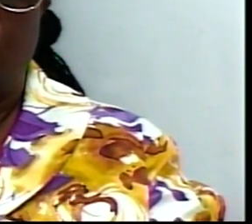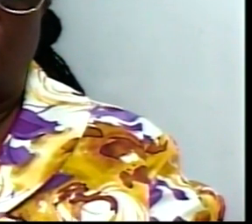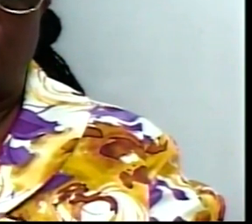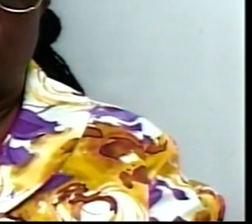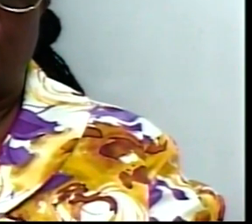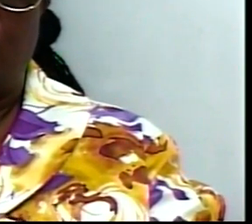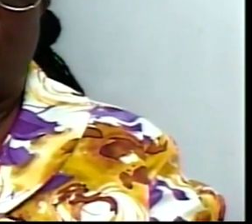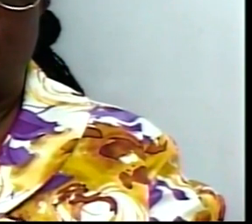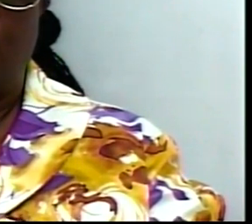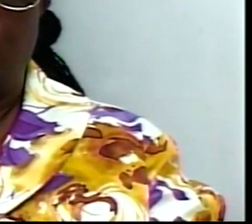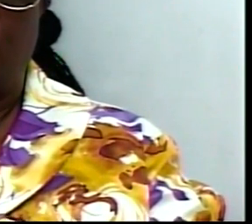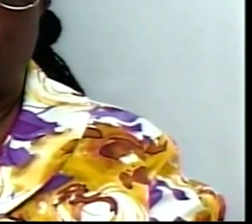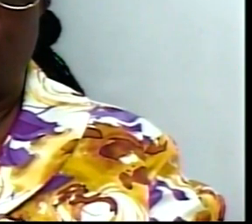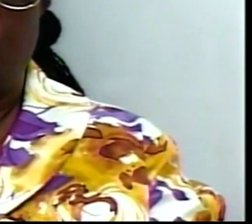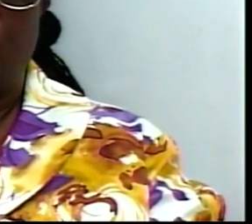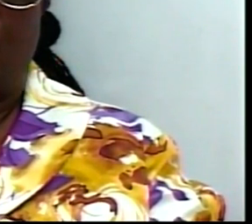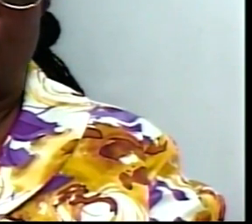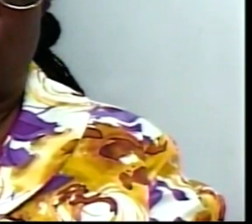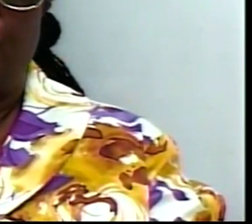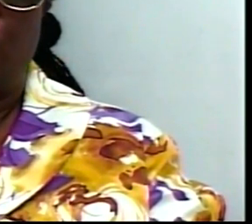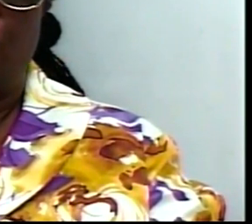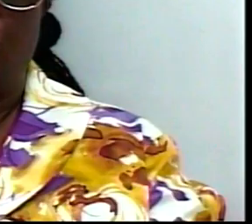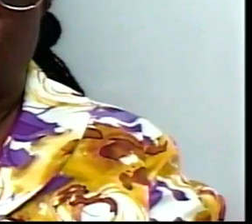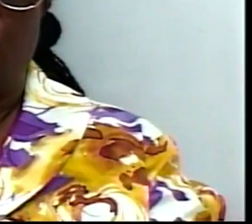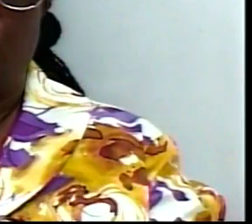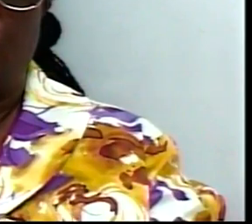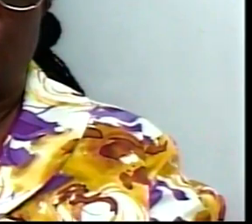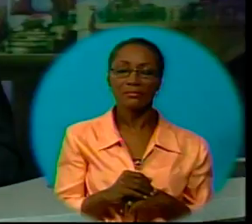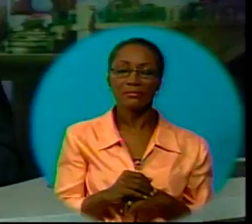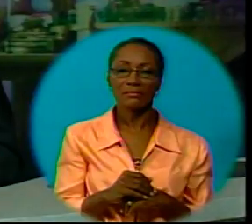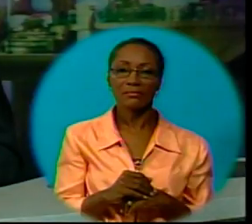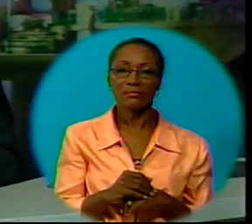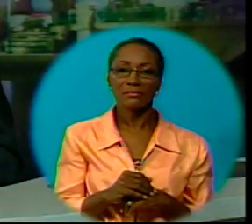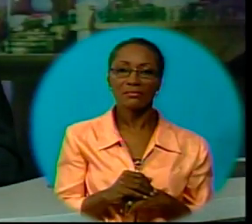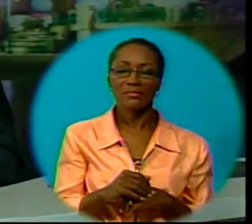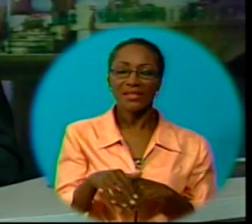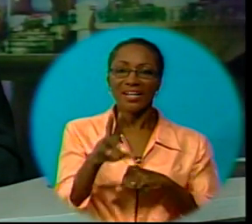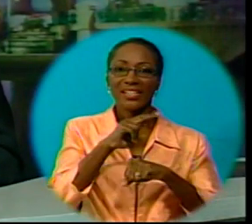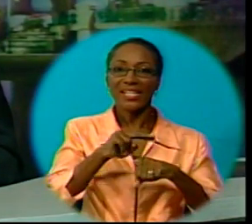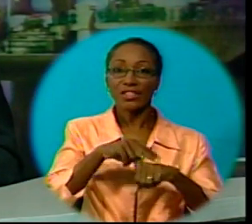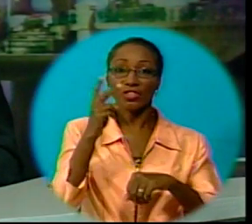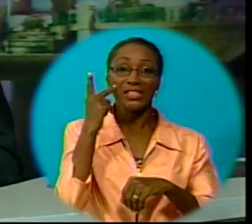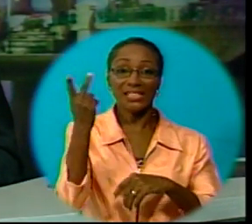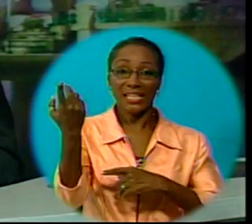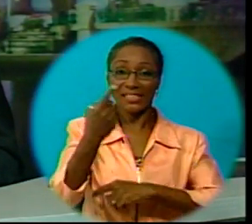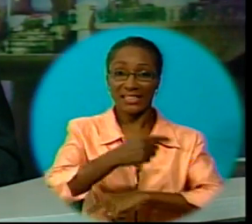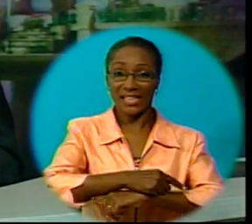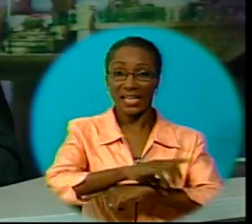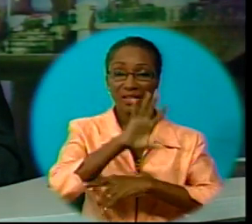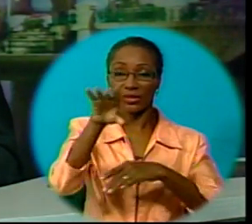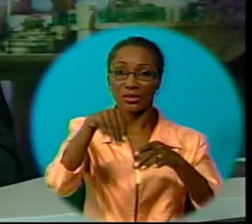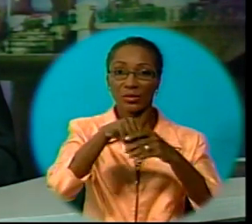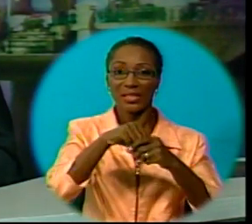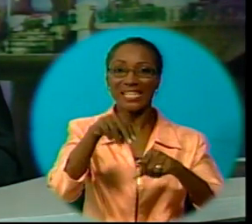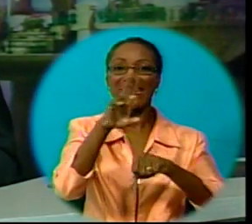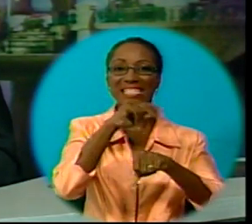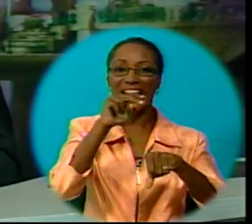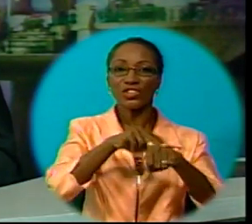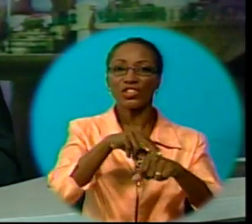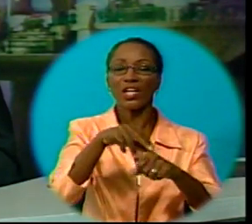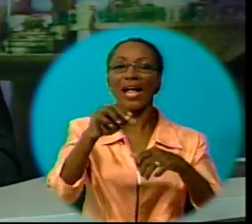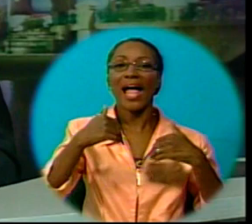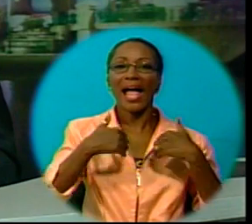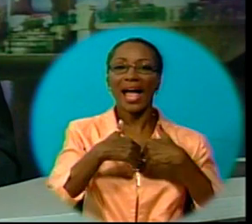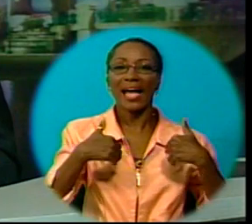ourselves. And service animals give us that opportunity. National Sight Day coincides with National Animal Week,